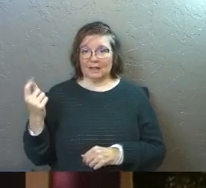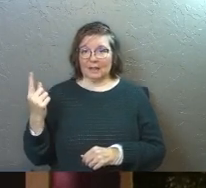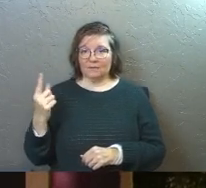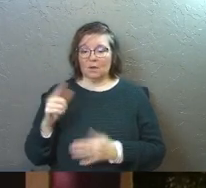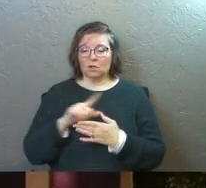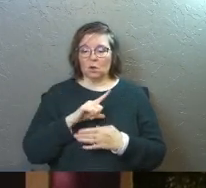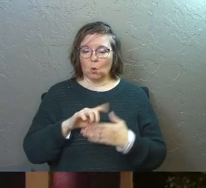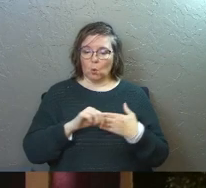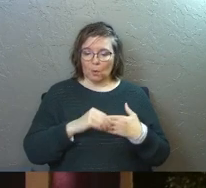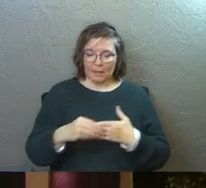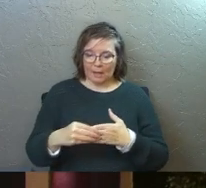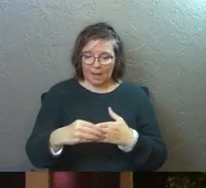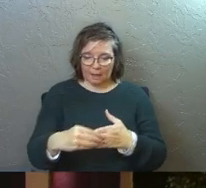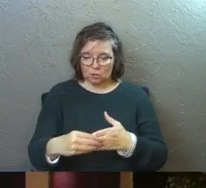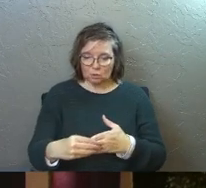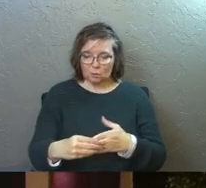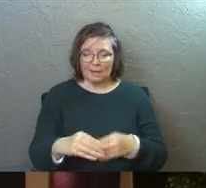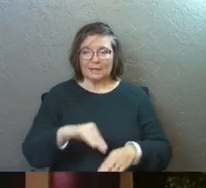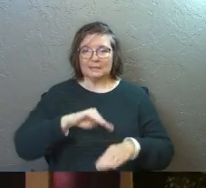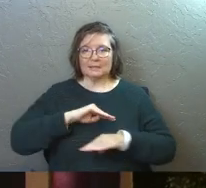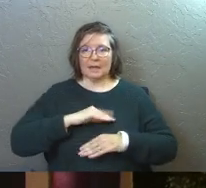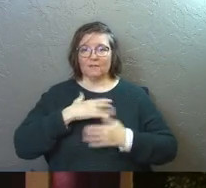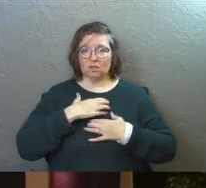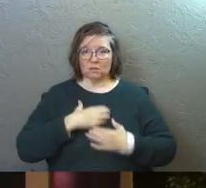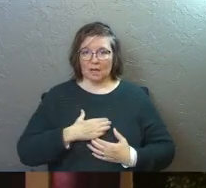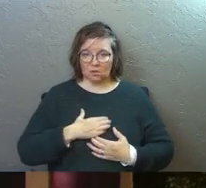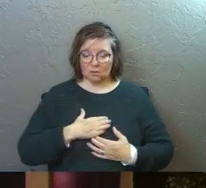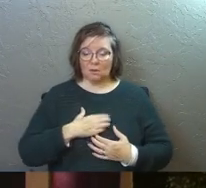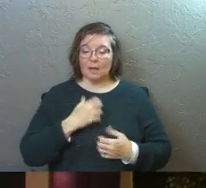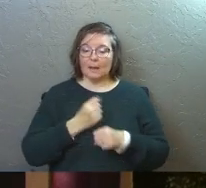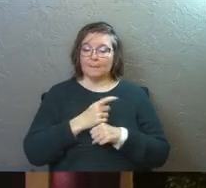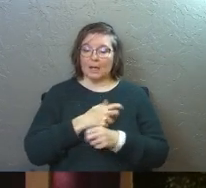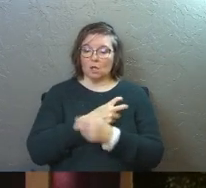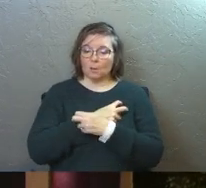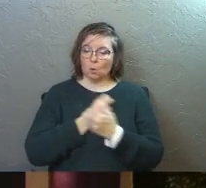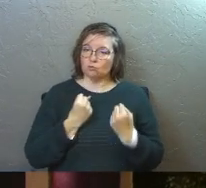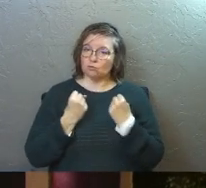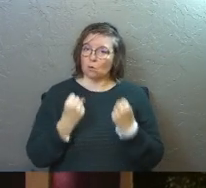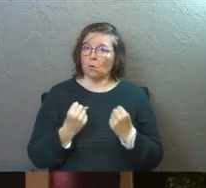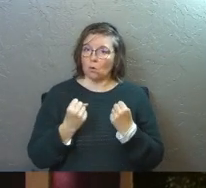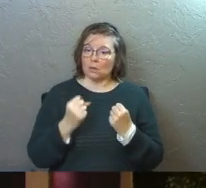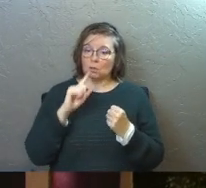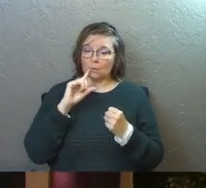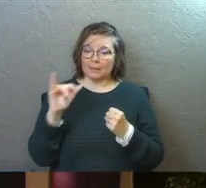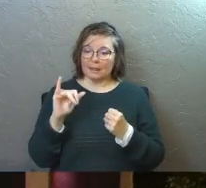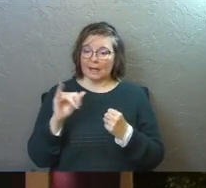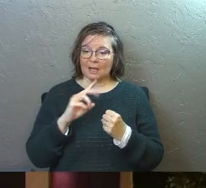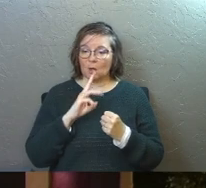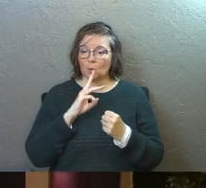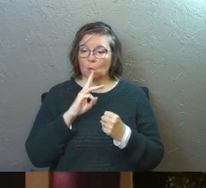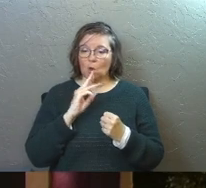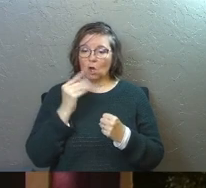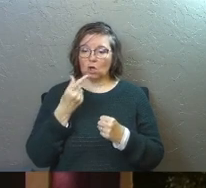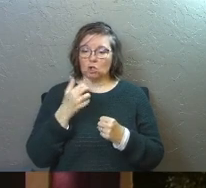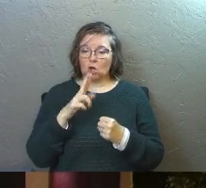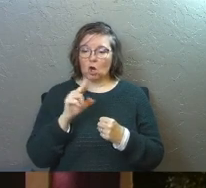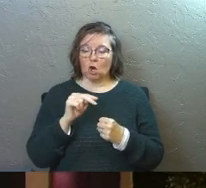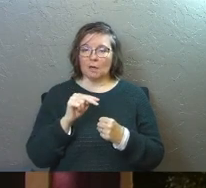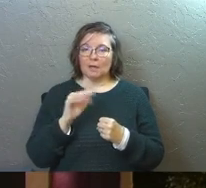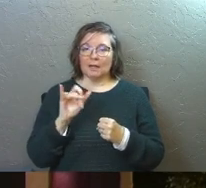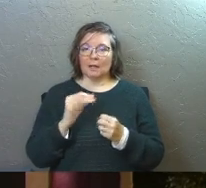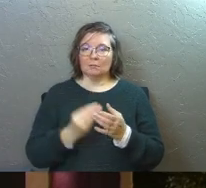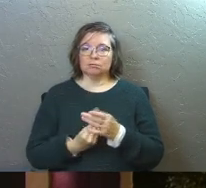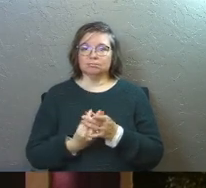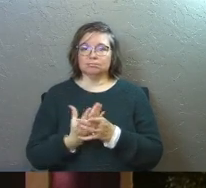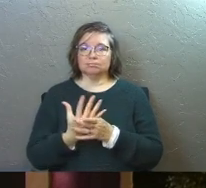will guide you continually and satisfy your desire in scorched places and make your bones strong, and you shall be like a watered garden, like a spring of